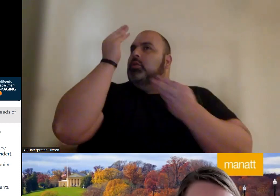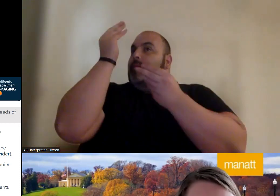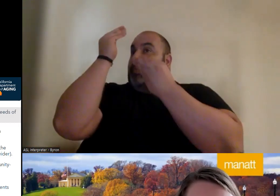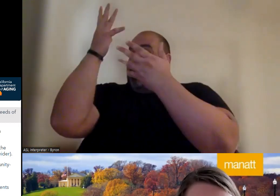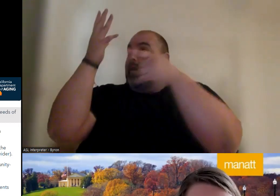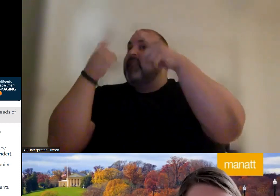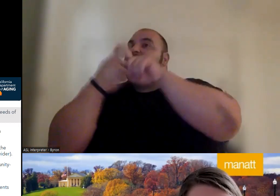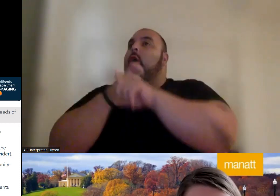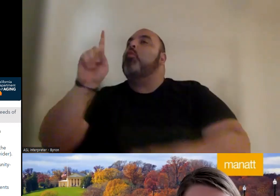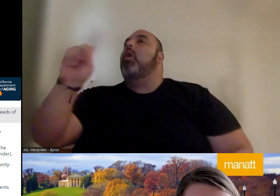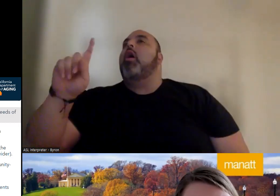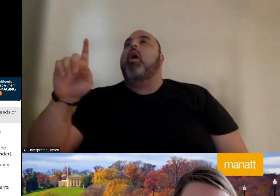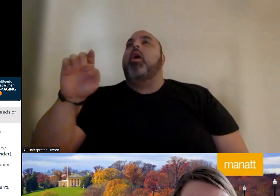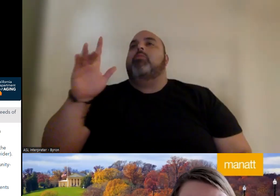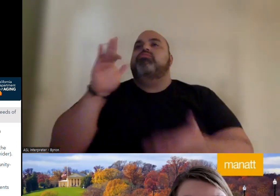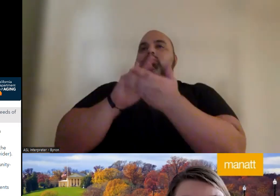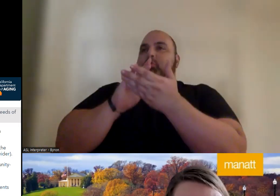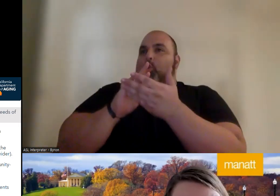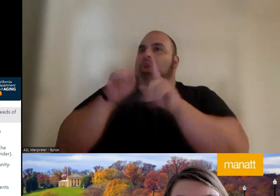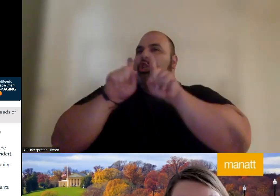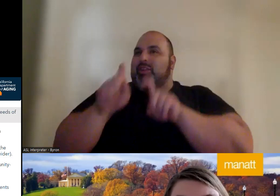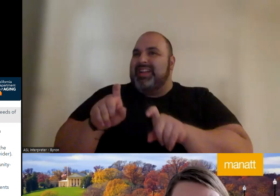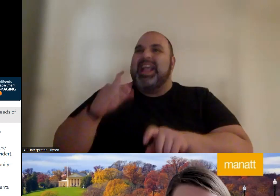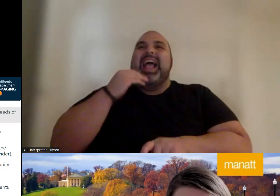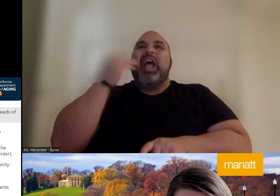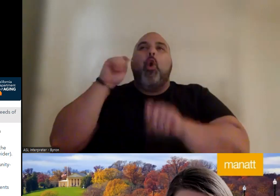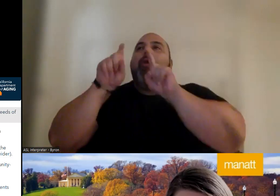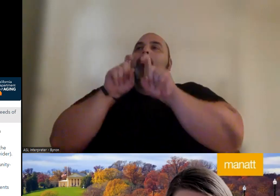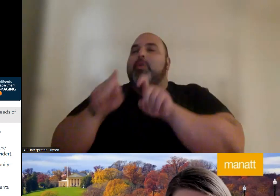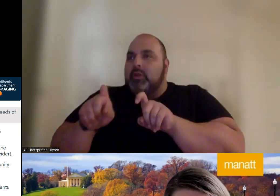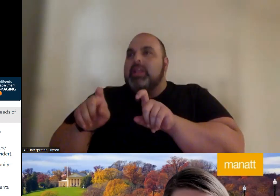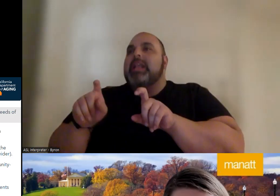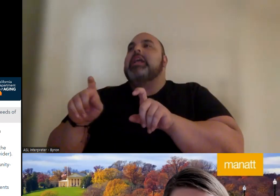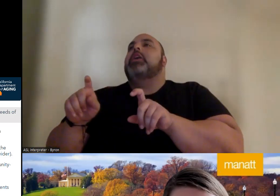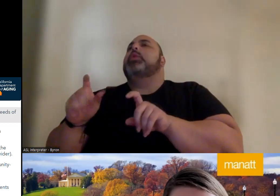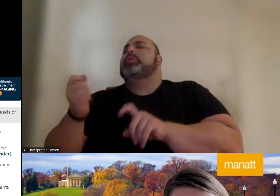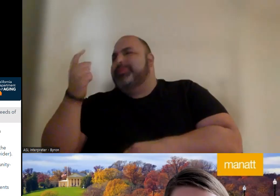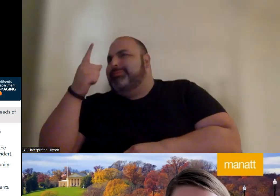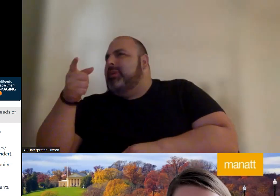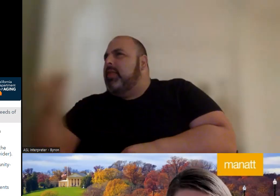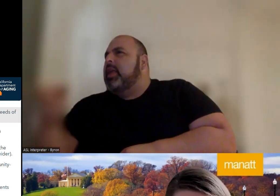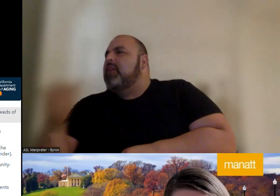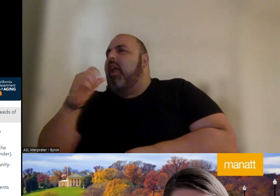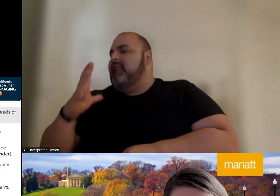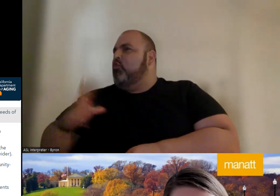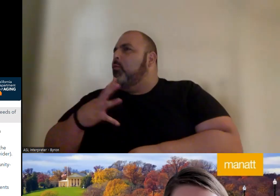Medicare surveys and National Household Surveys to understand the role of informal caregiving in a number of settings. So